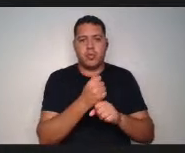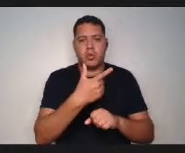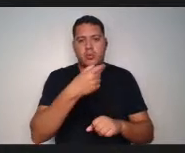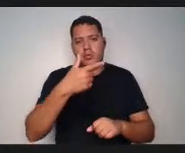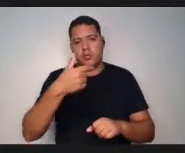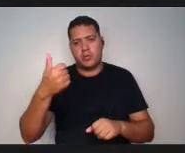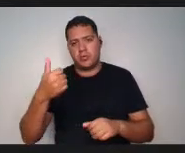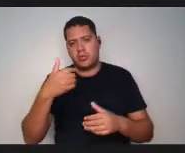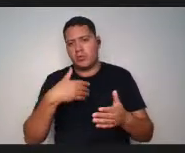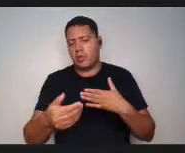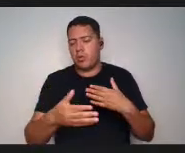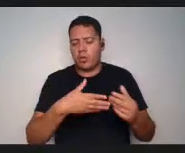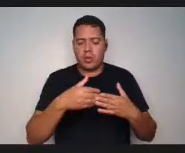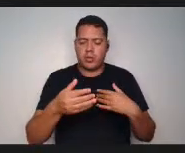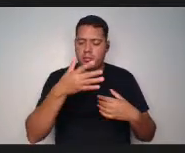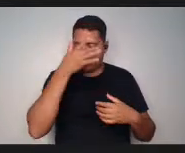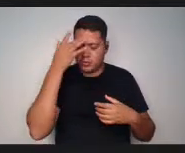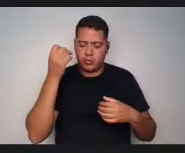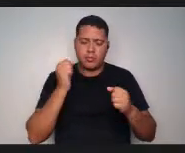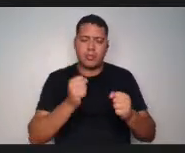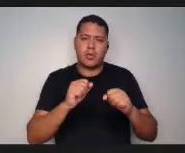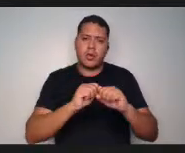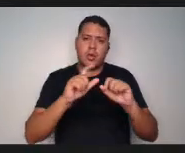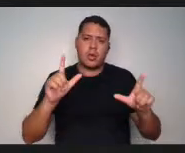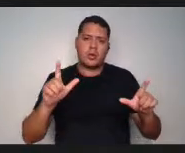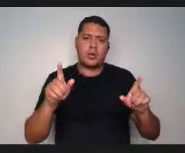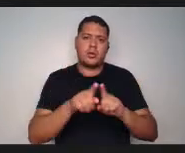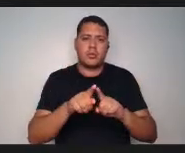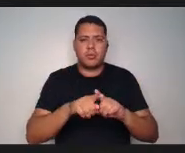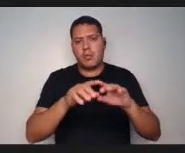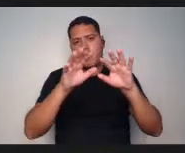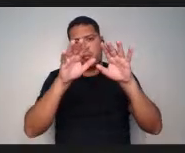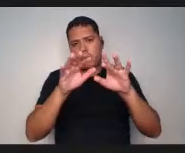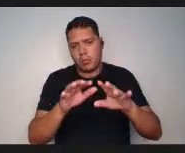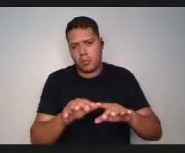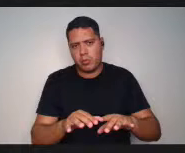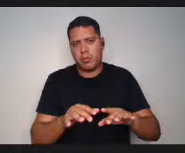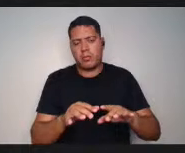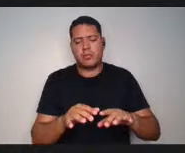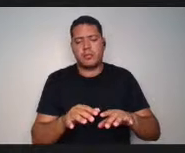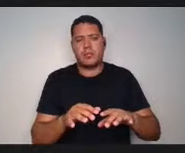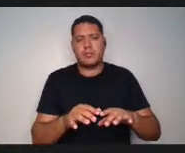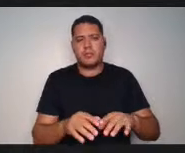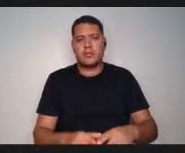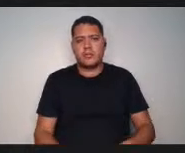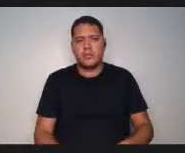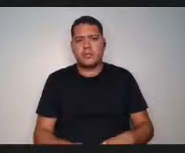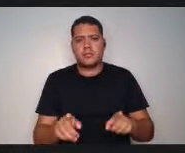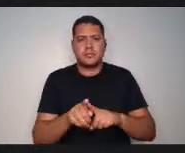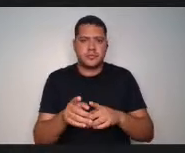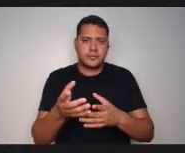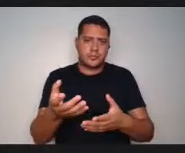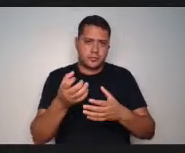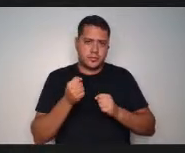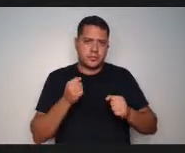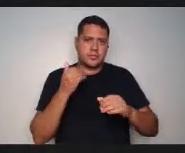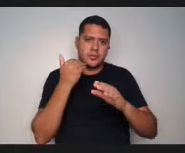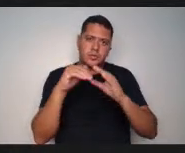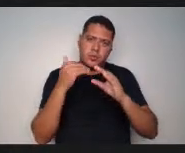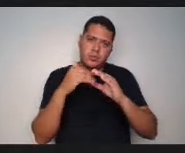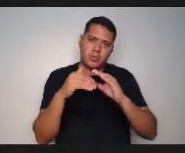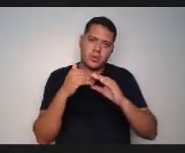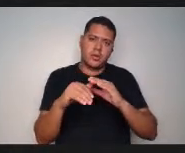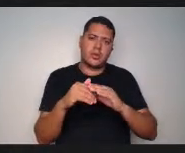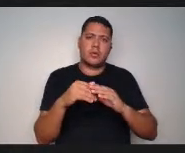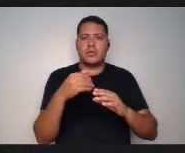out the survey, and they can get a free email report of their personal stressors that are compared to